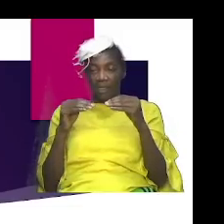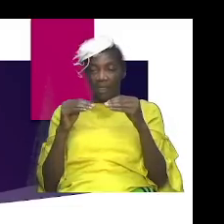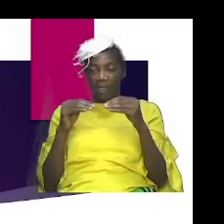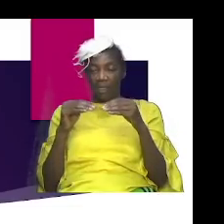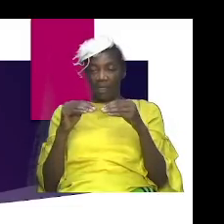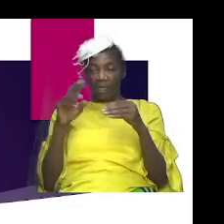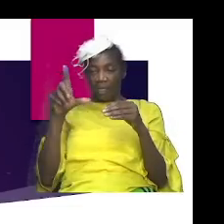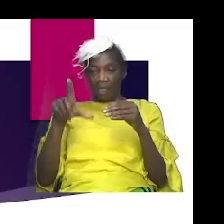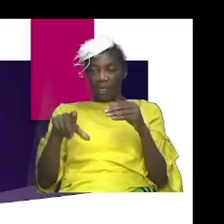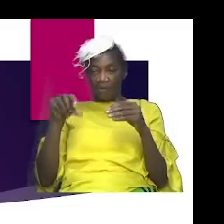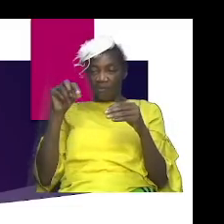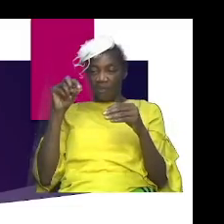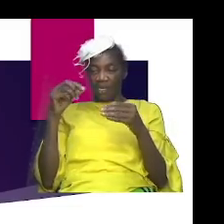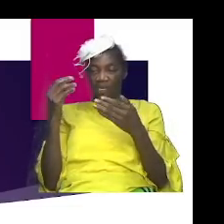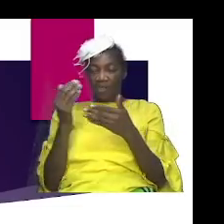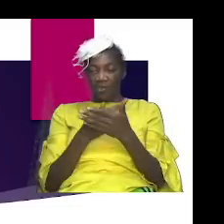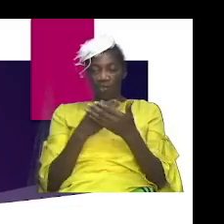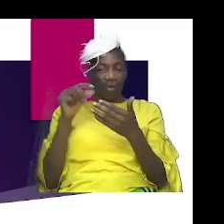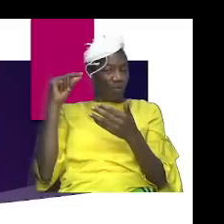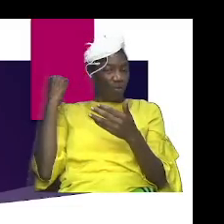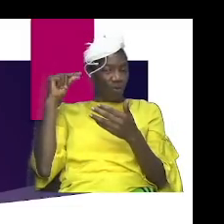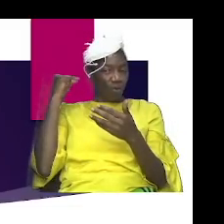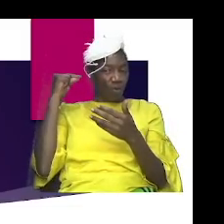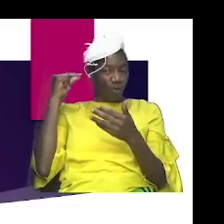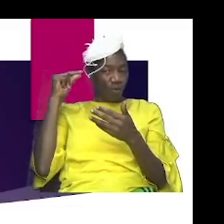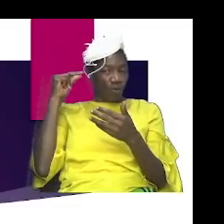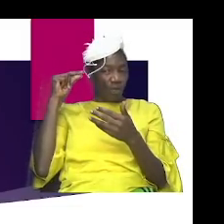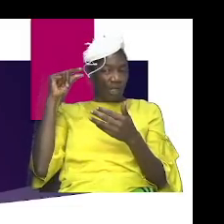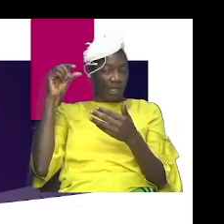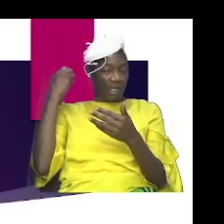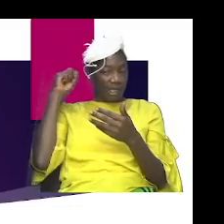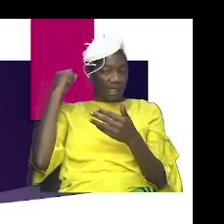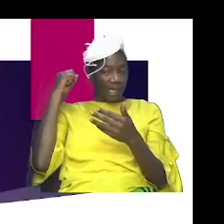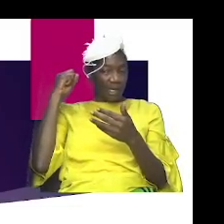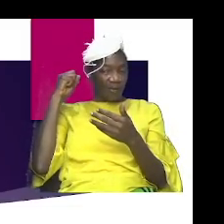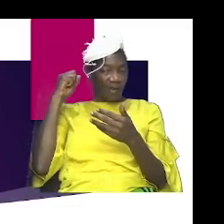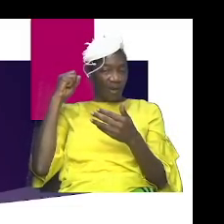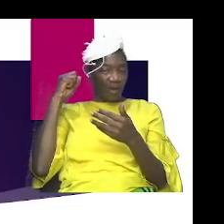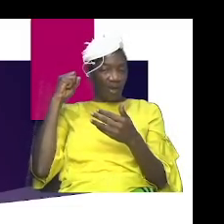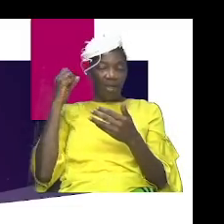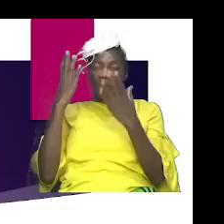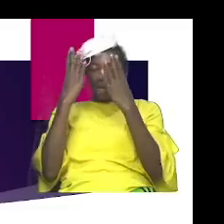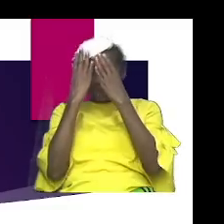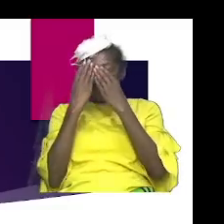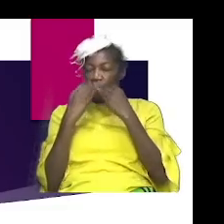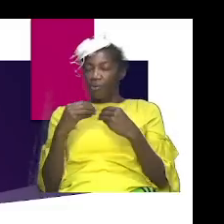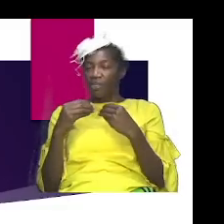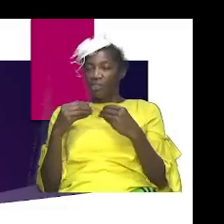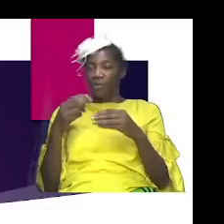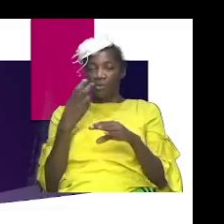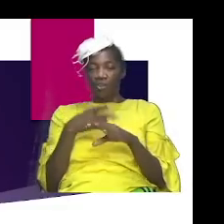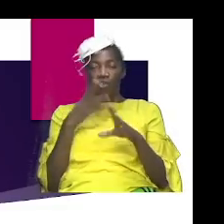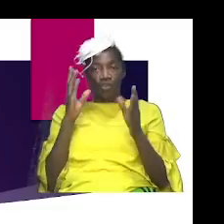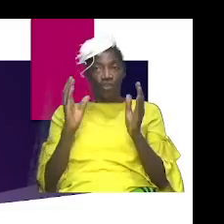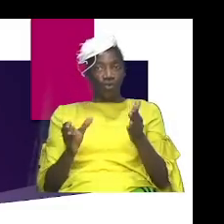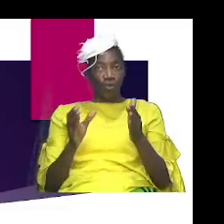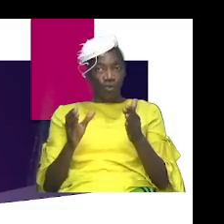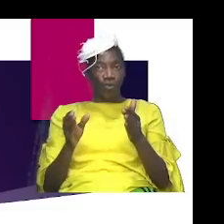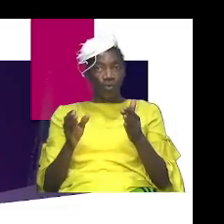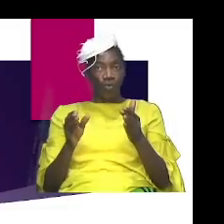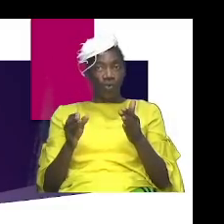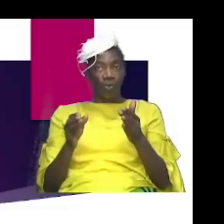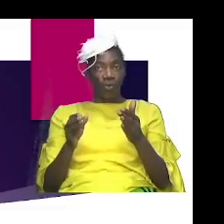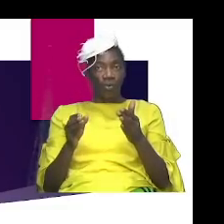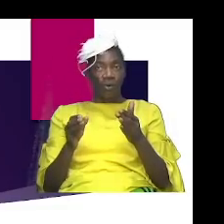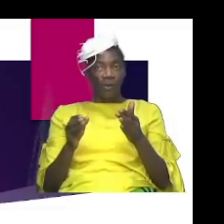we're going to find that some of them are gold, silver, precious stones. And then he went on. There are some of